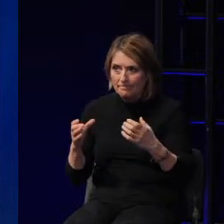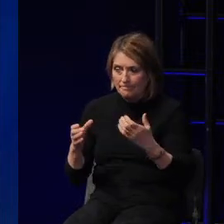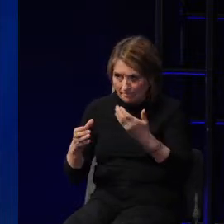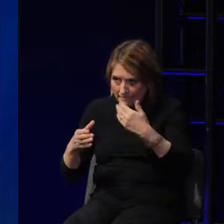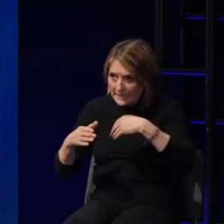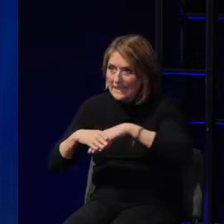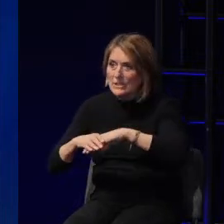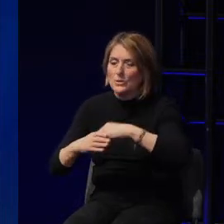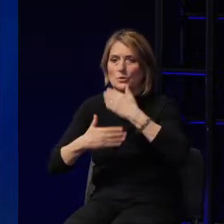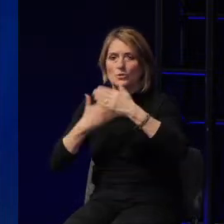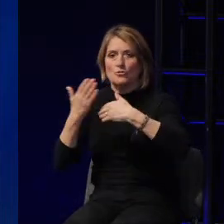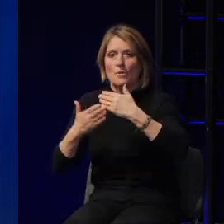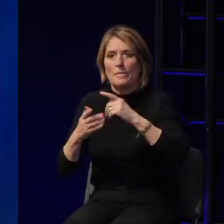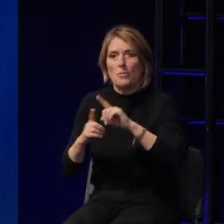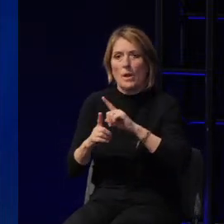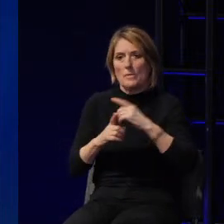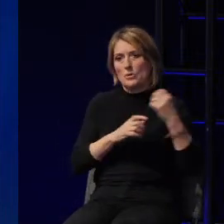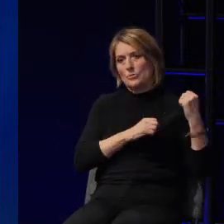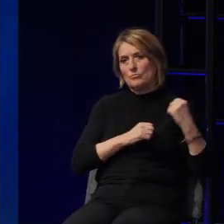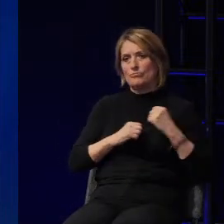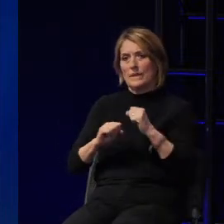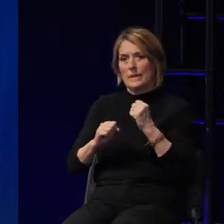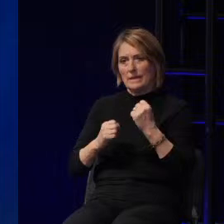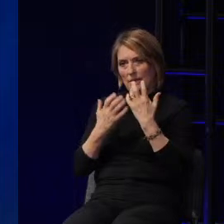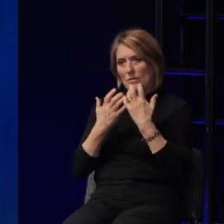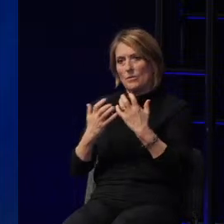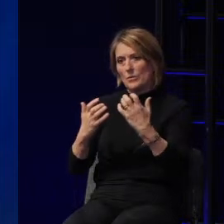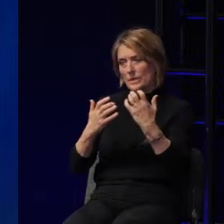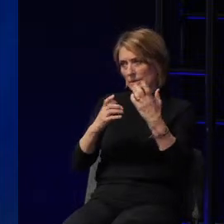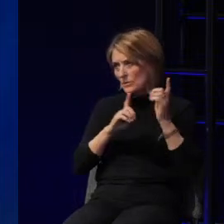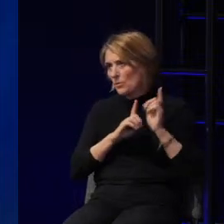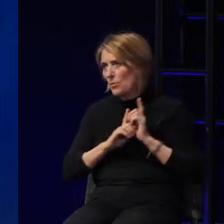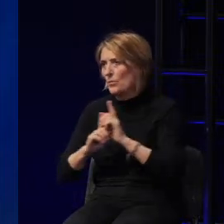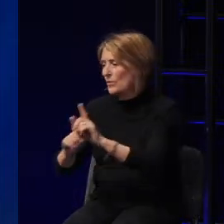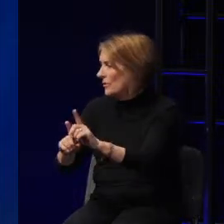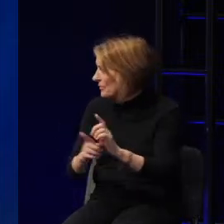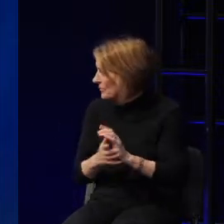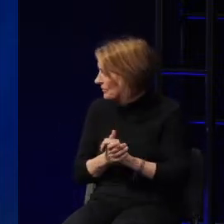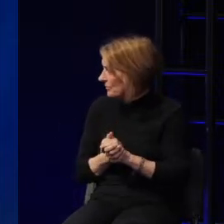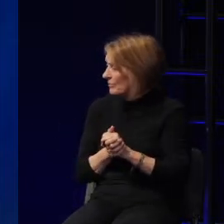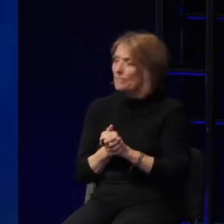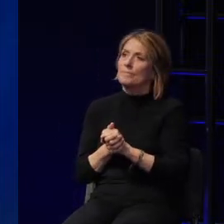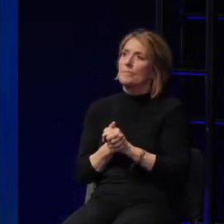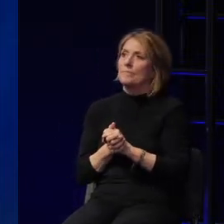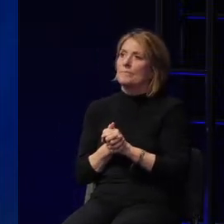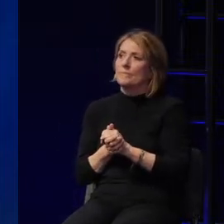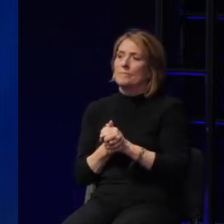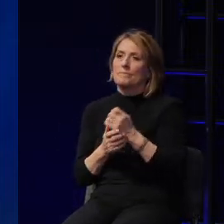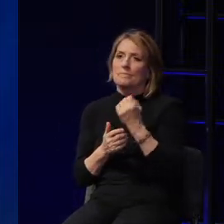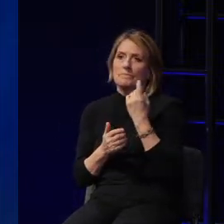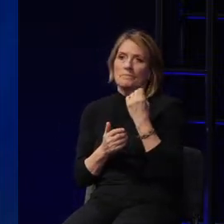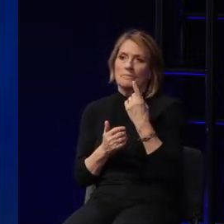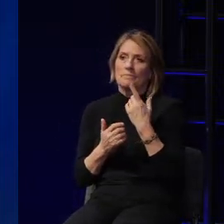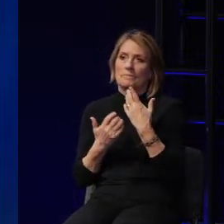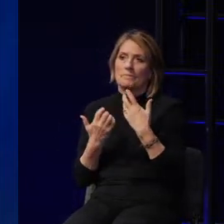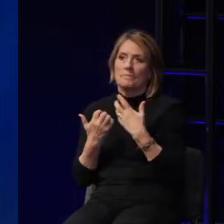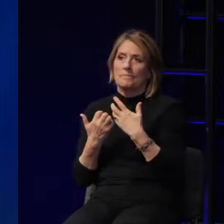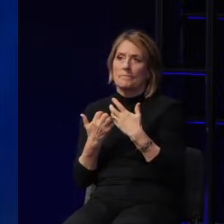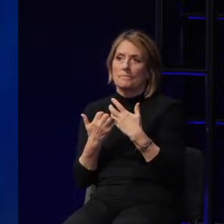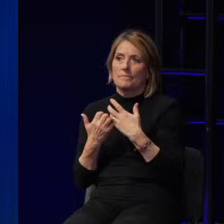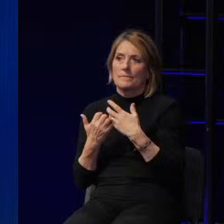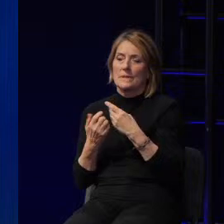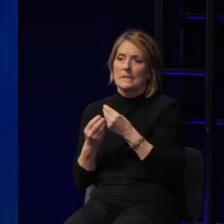because you're trying to take the audience with you. And I mean, I get one of the things people say about this kind of my style of